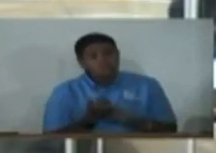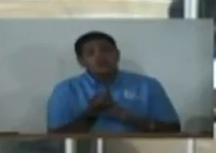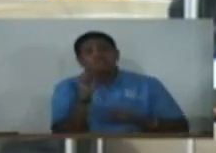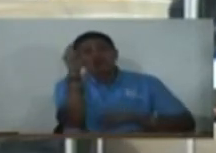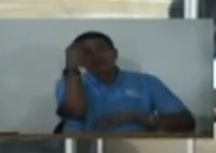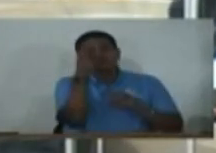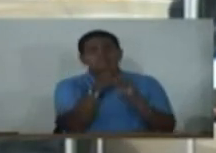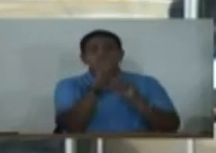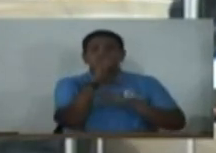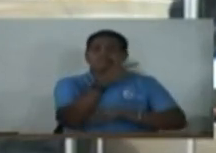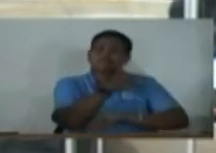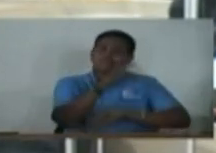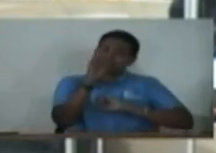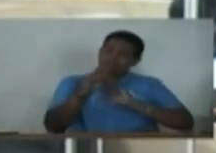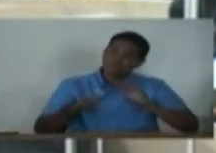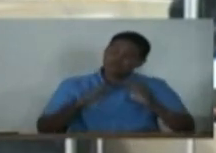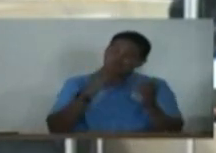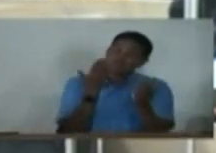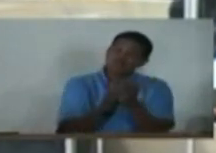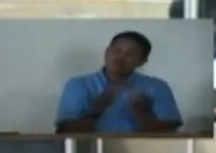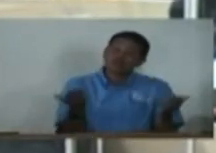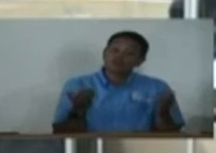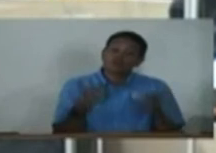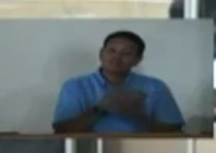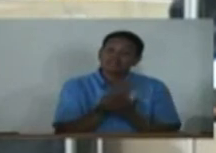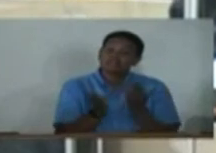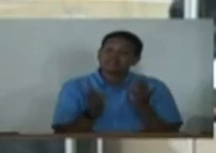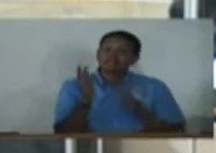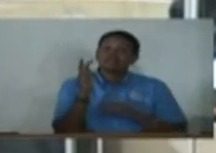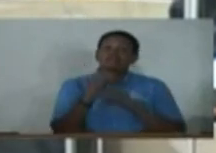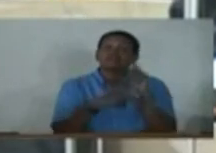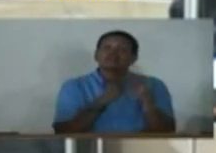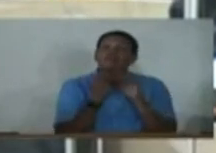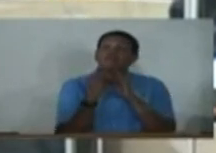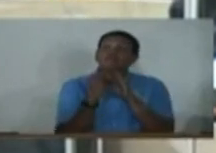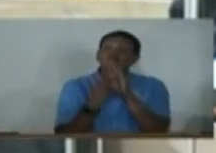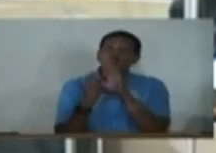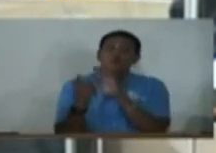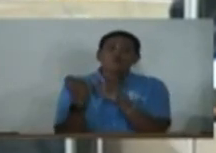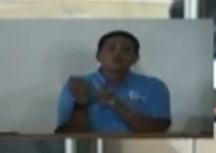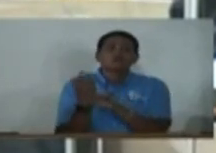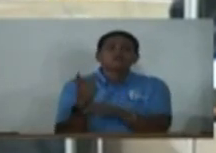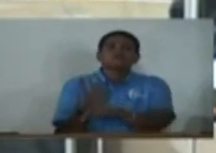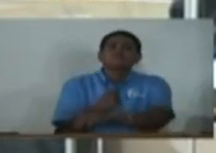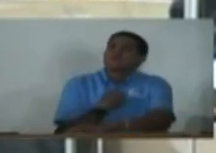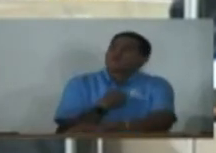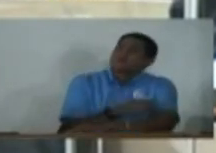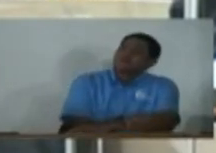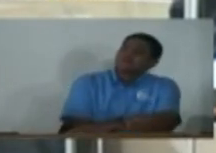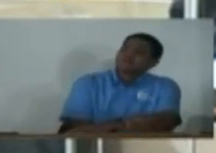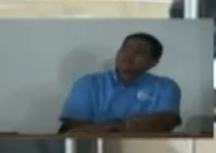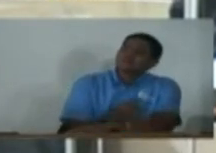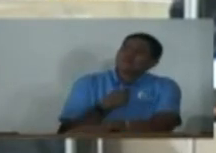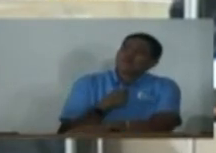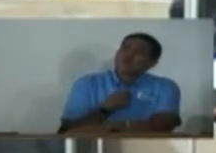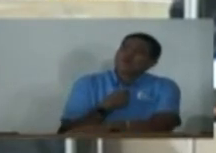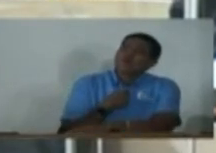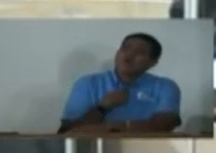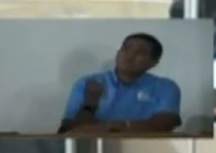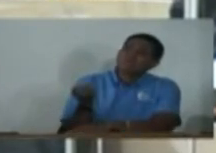very sensitive to the fact that these tighter measures have taken a toll on the livelihoods of